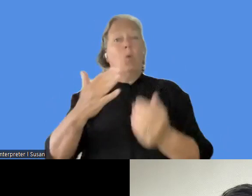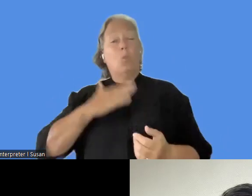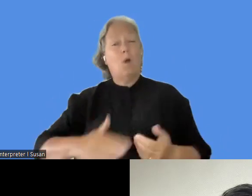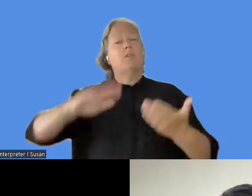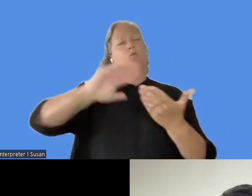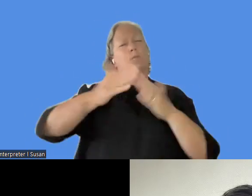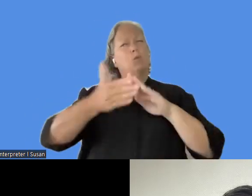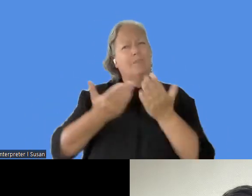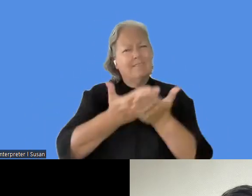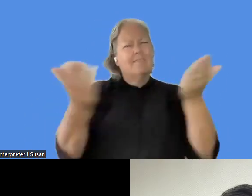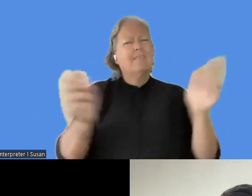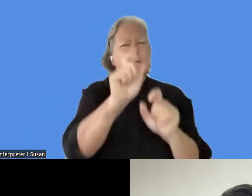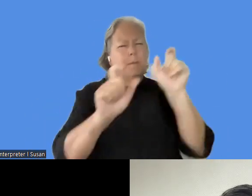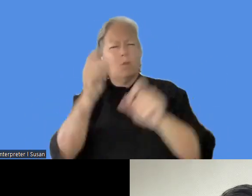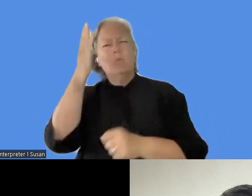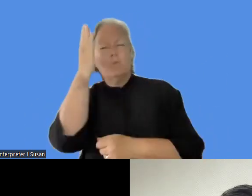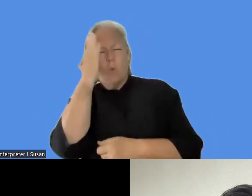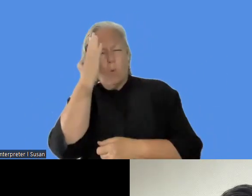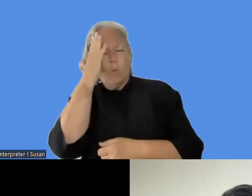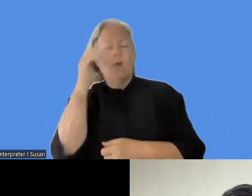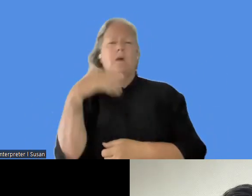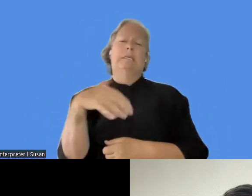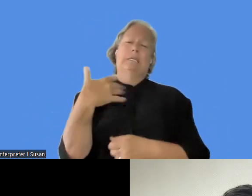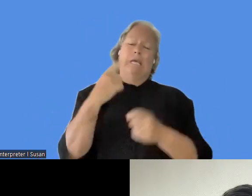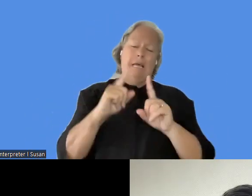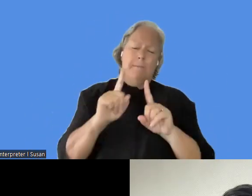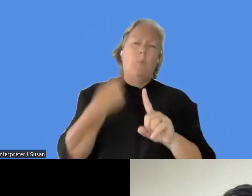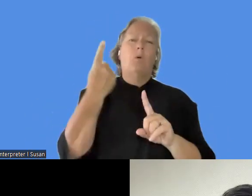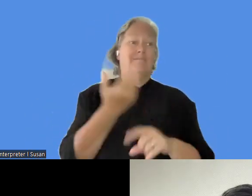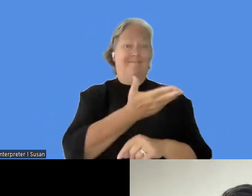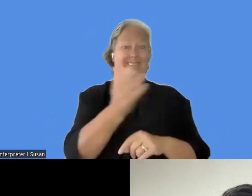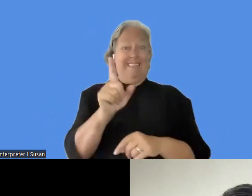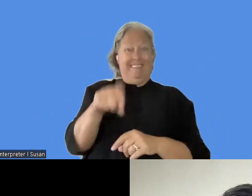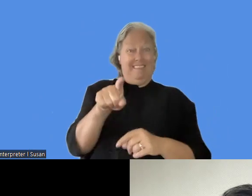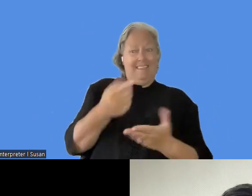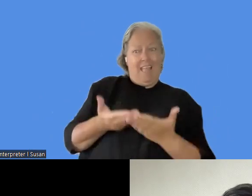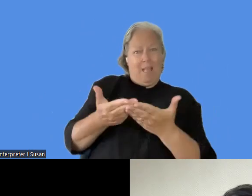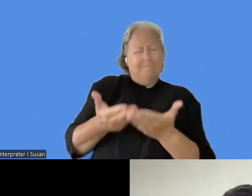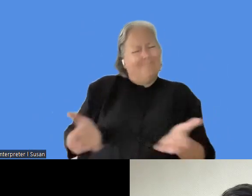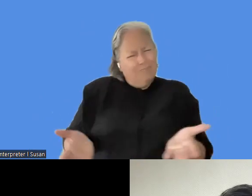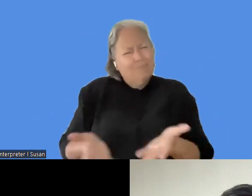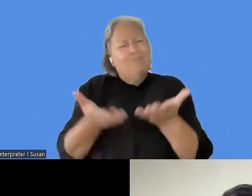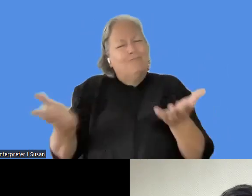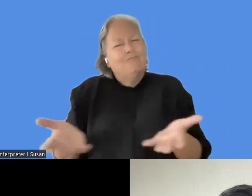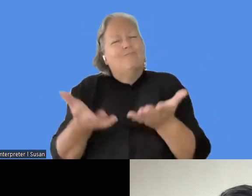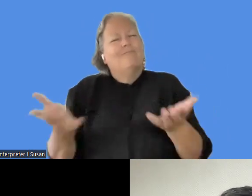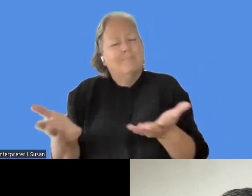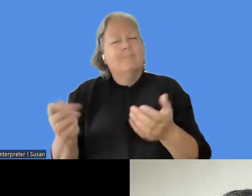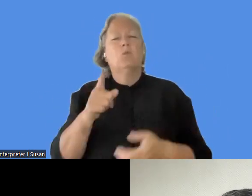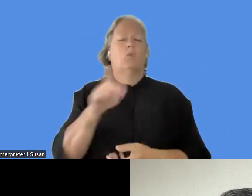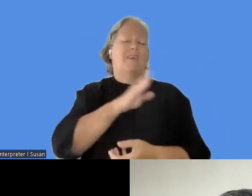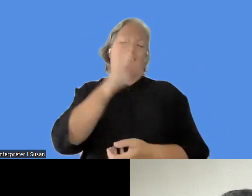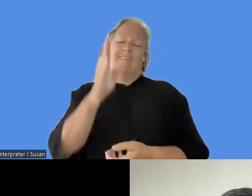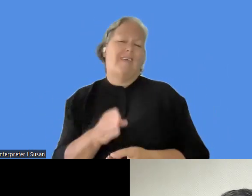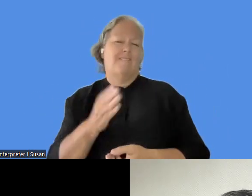understand the importance of helping those people in need. We should never forget the important role